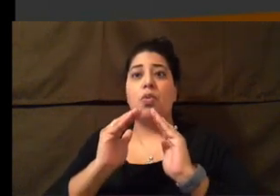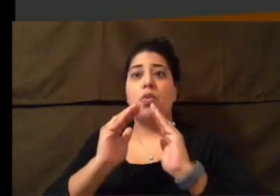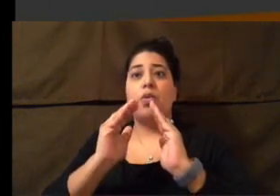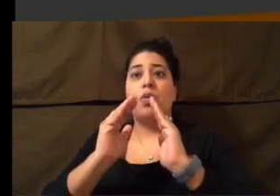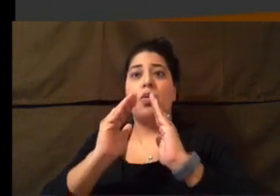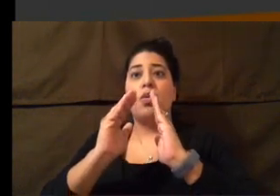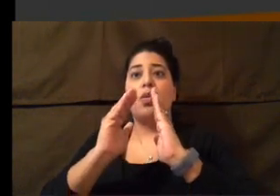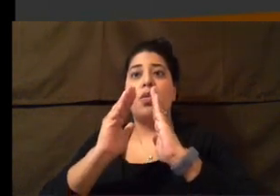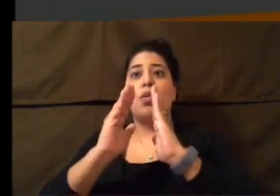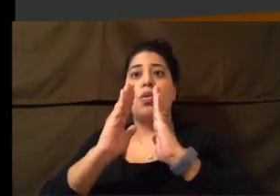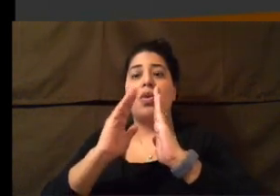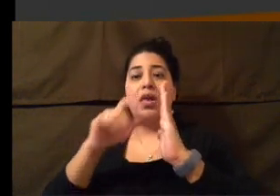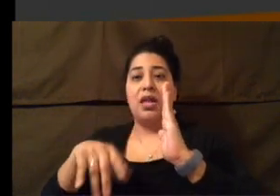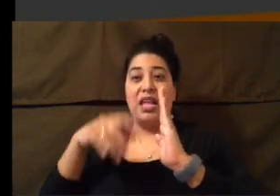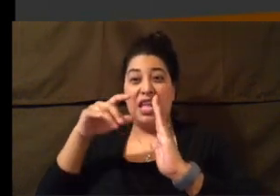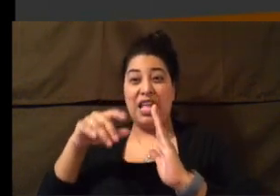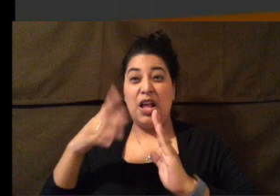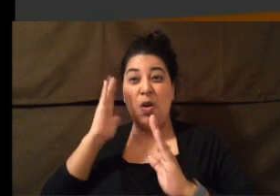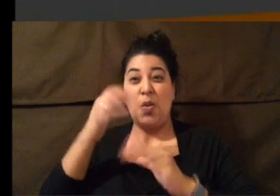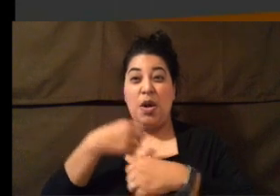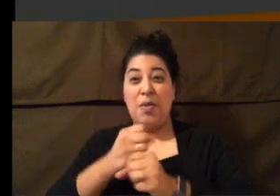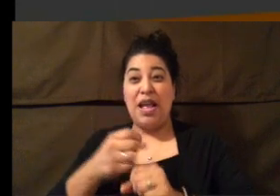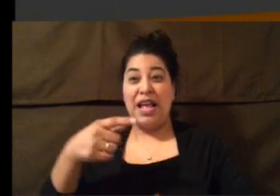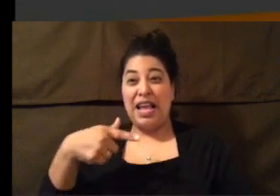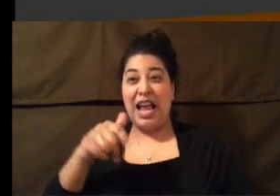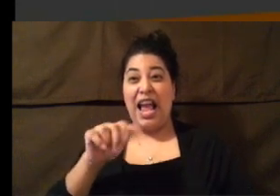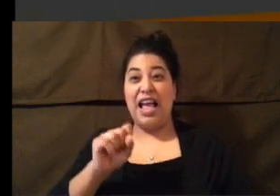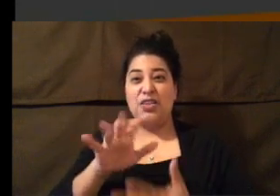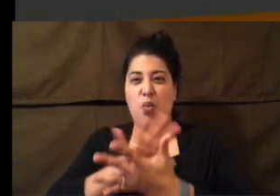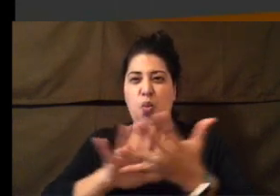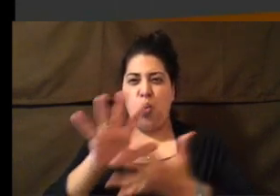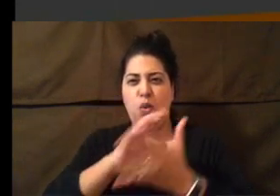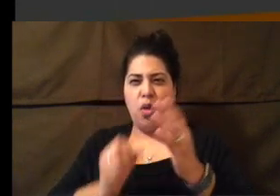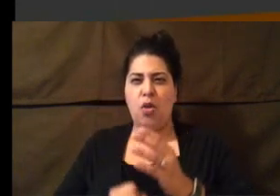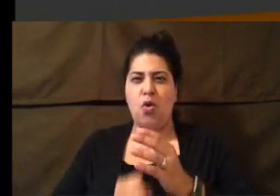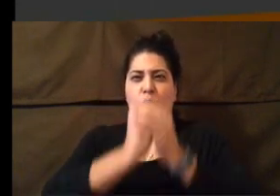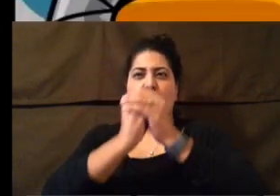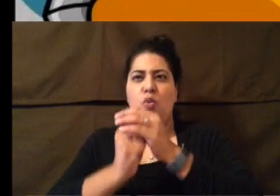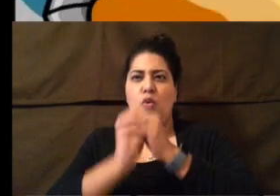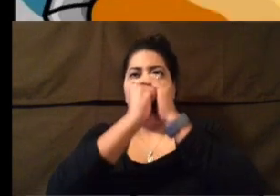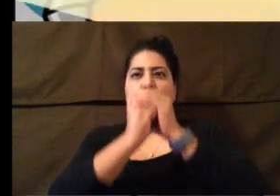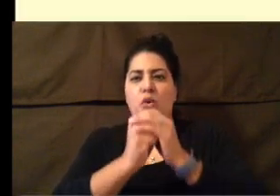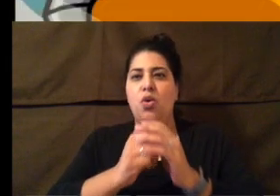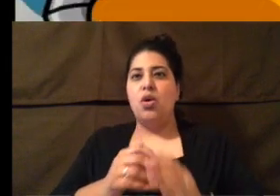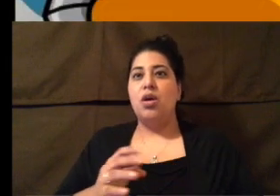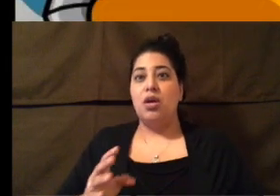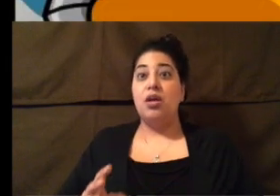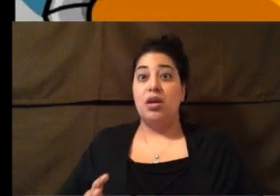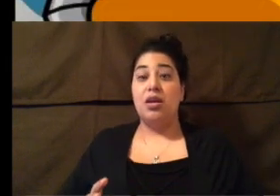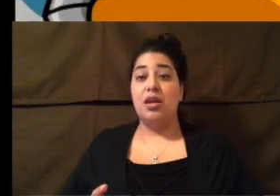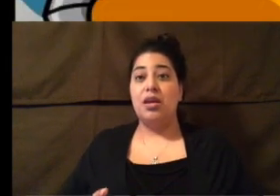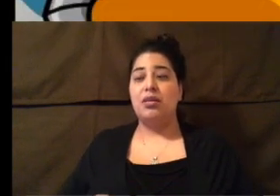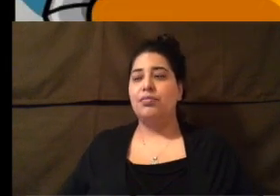dissolved gases form bubbles that rush to escape, shooting the magma up even faster.